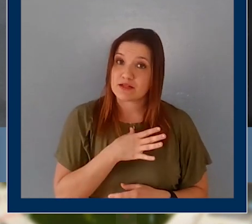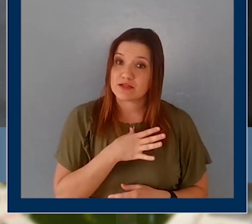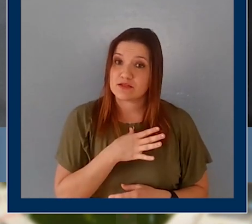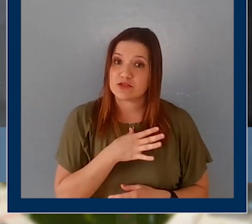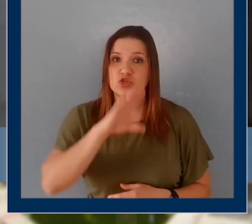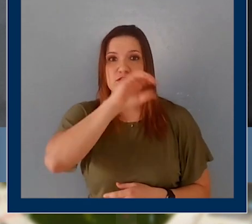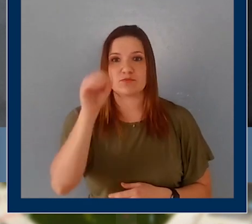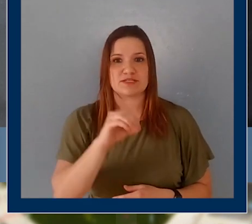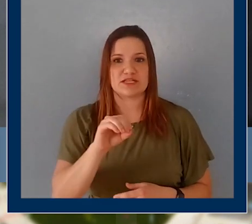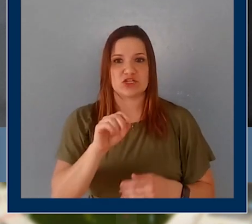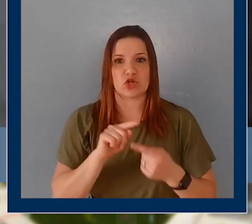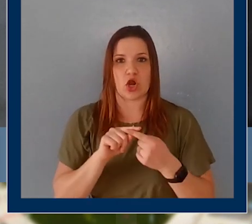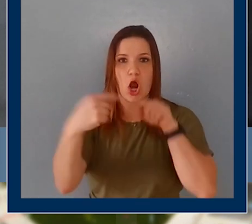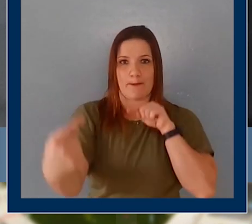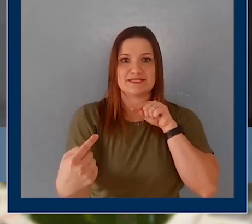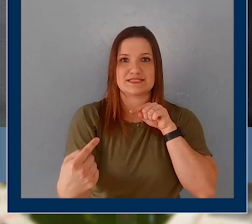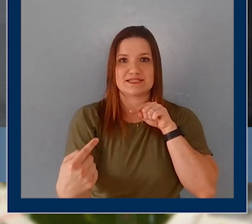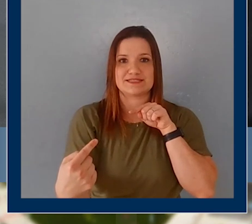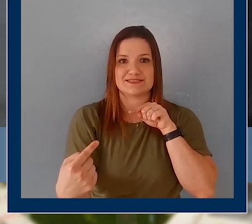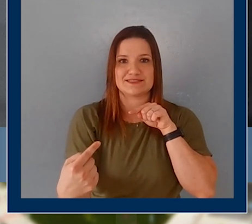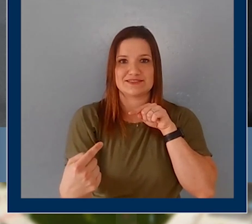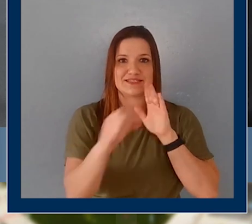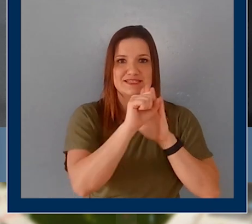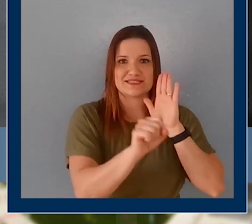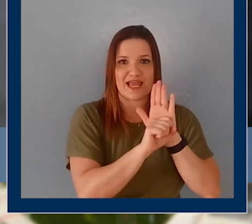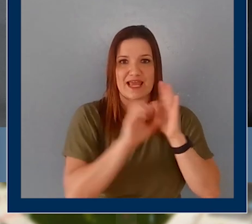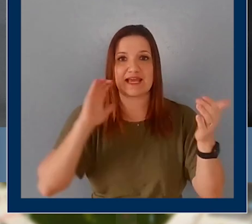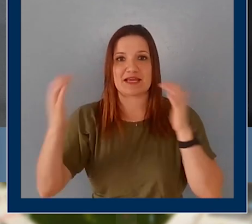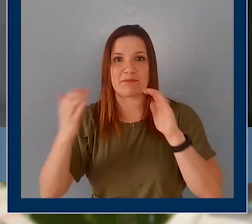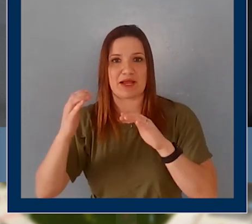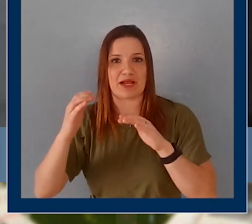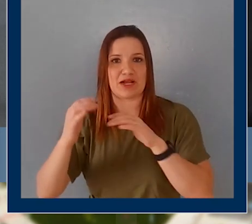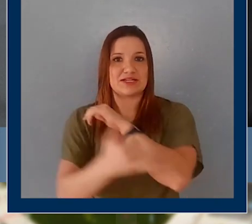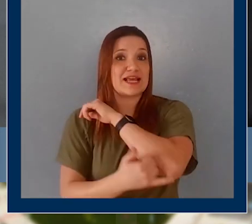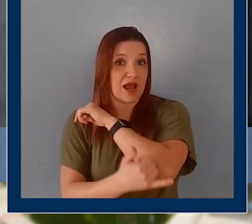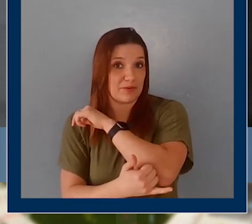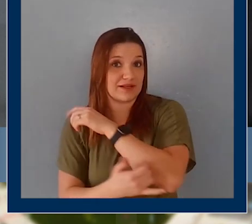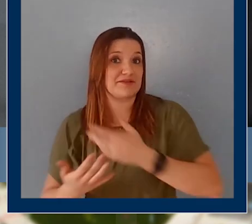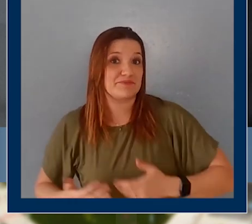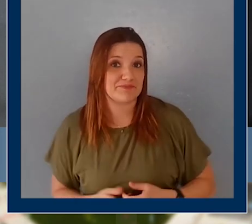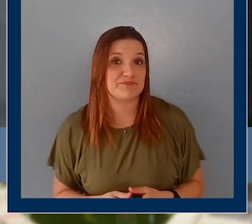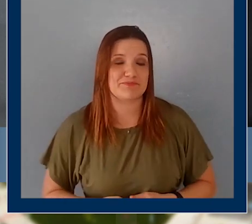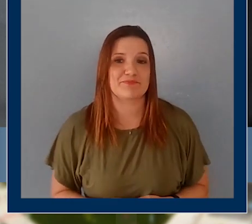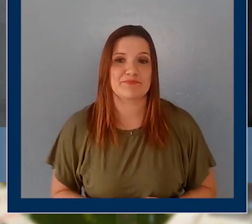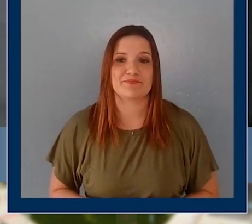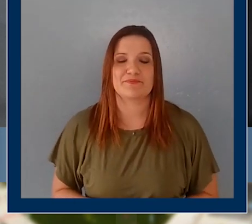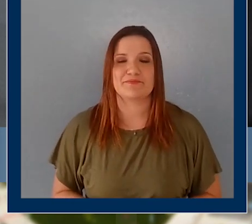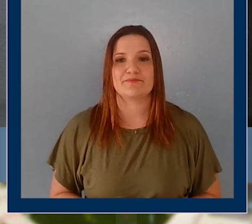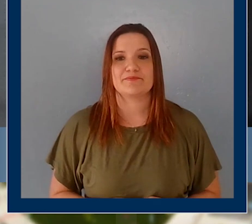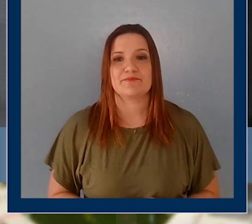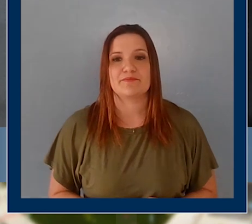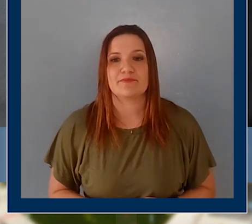also very interesting and much different from the state. So I mentioned that at the state level, 57% of